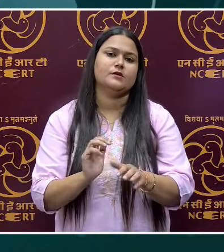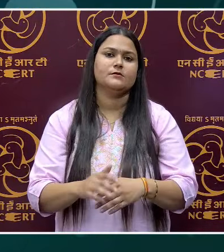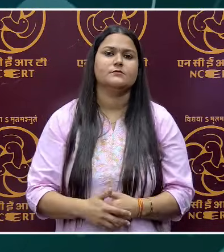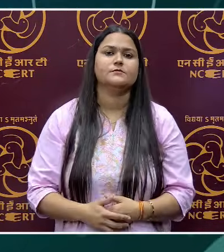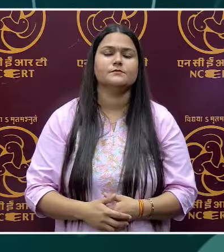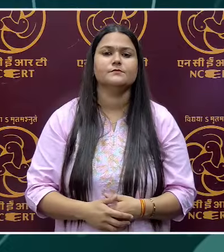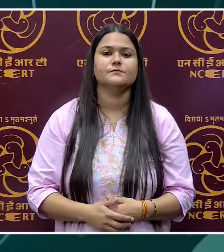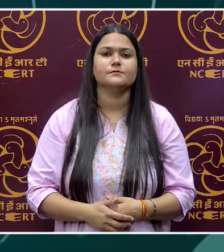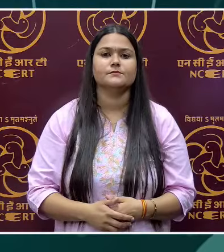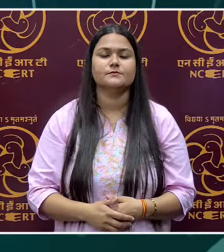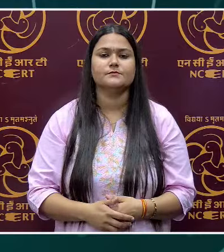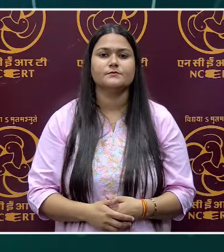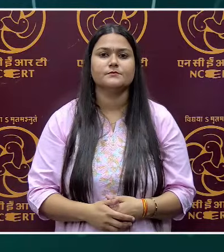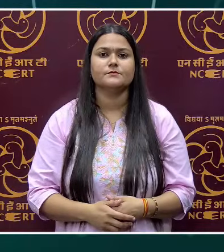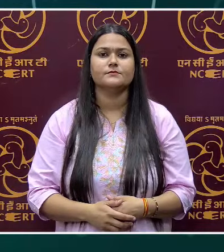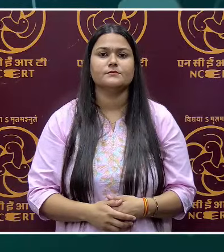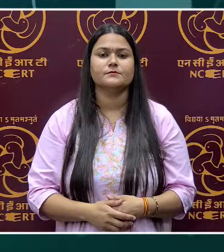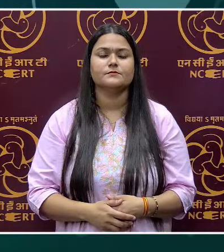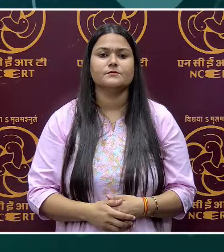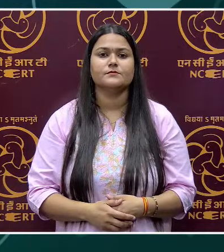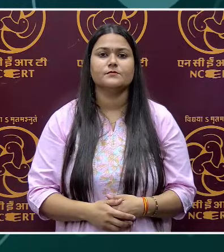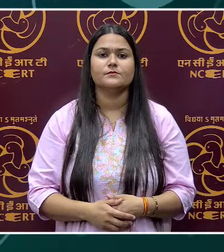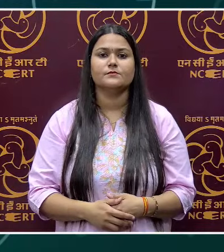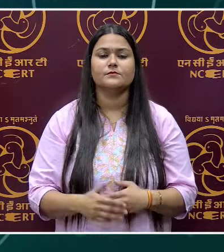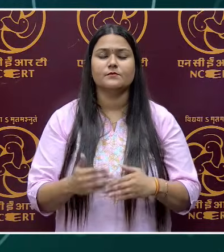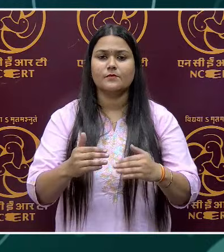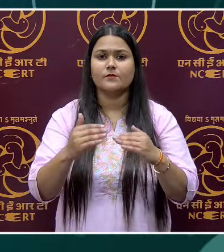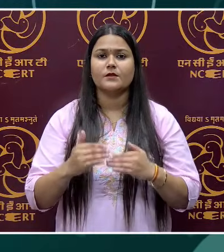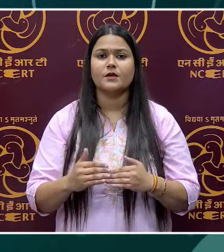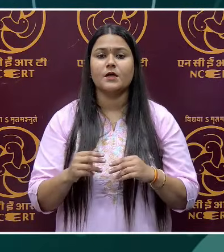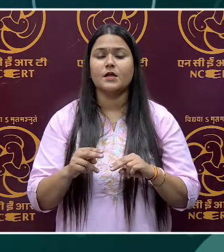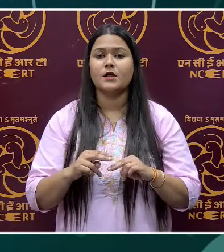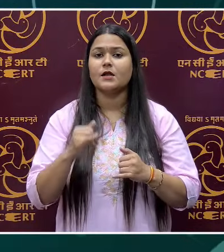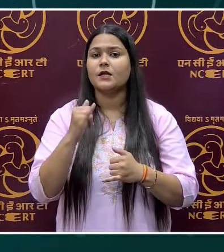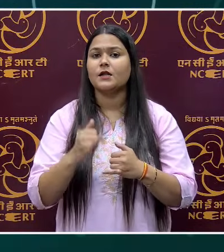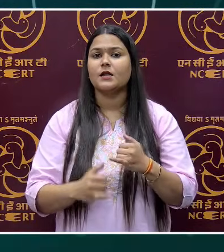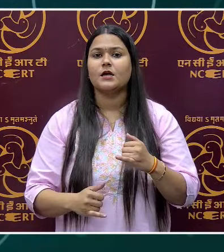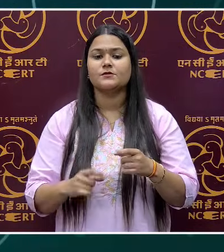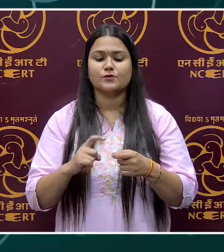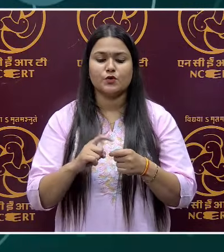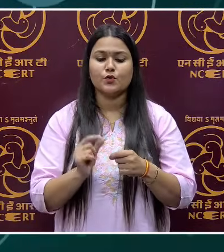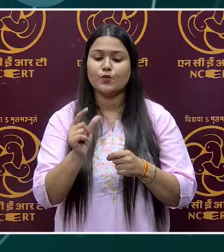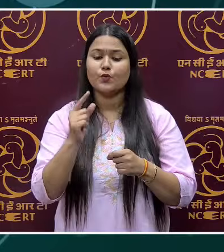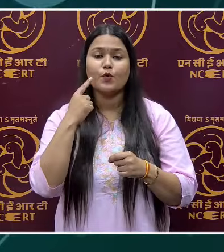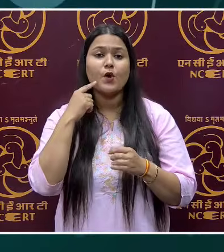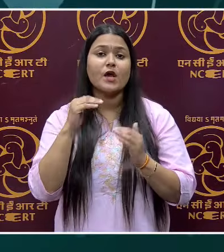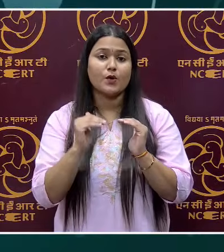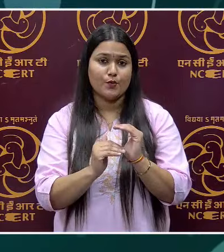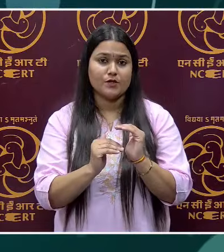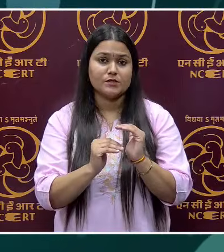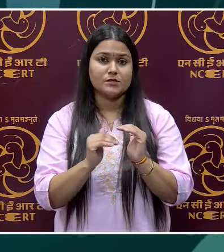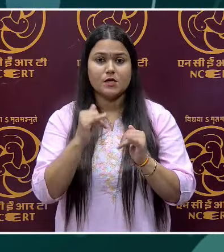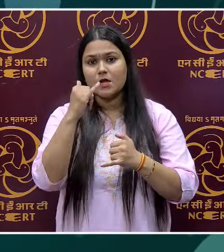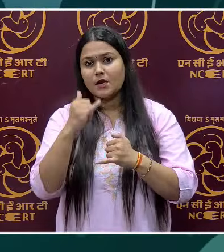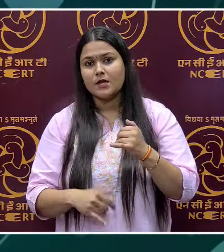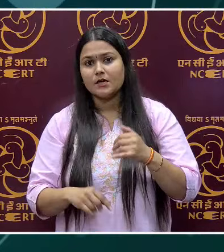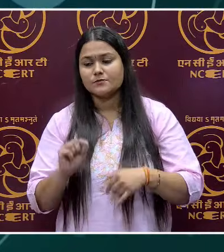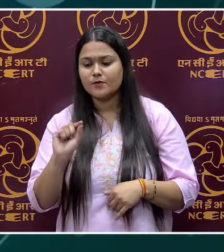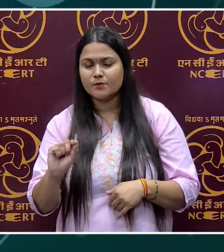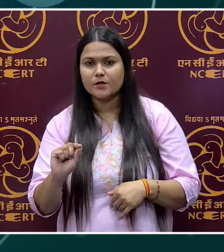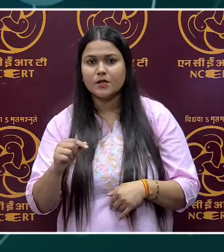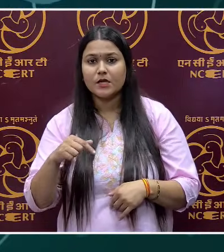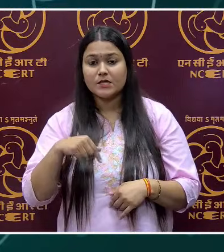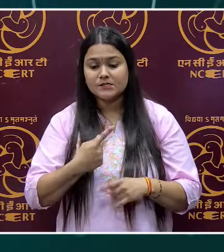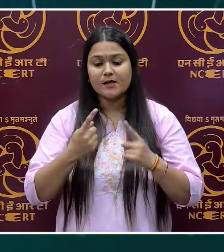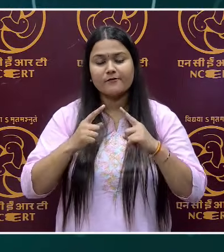step how to perform this activity. Then finally, there is a quiz, we will attend it at the last. Let